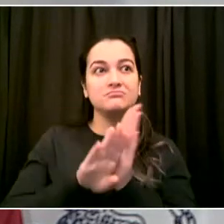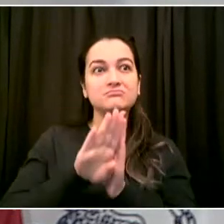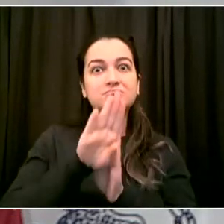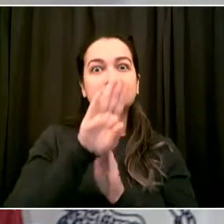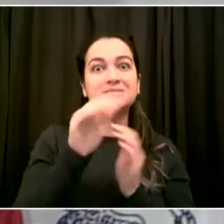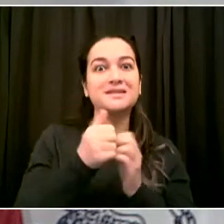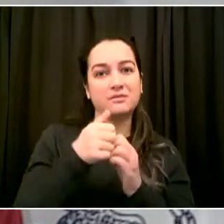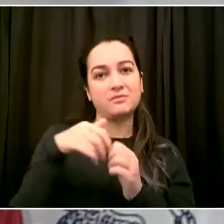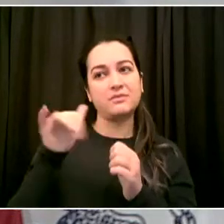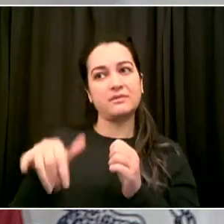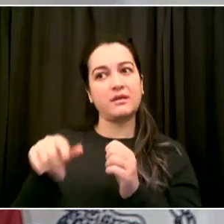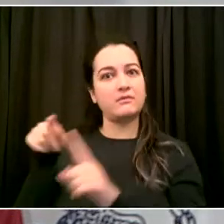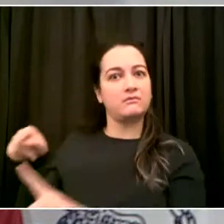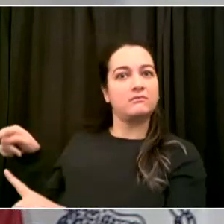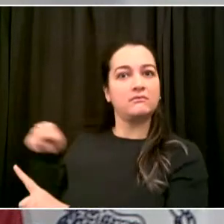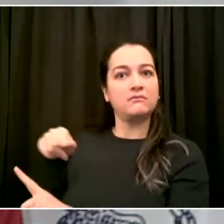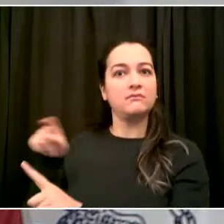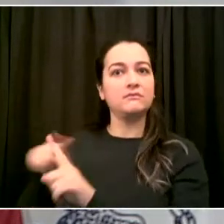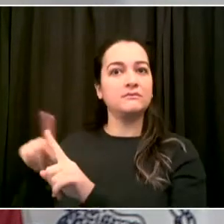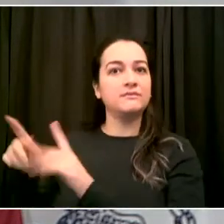over the weeks ahead.